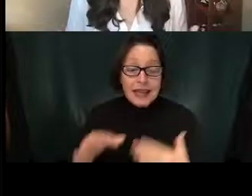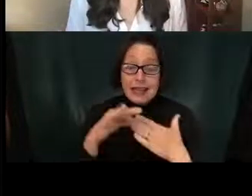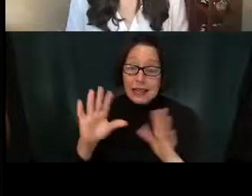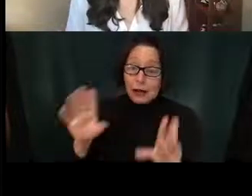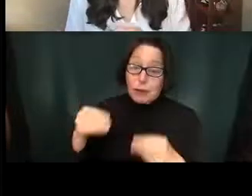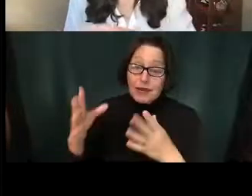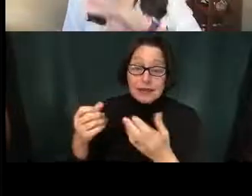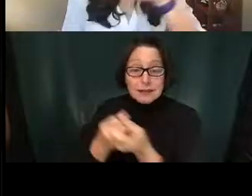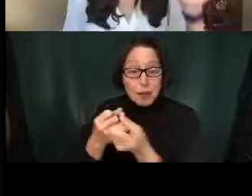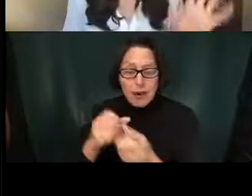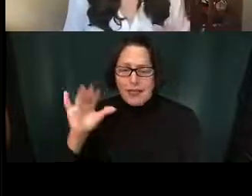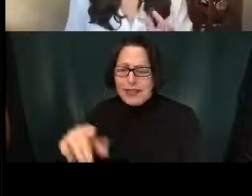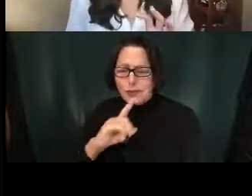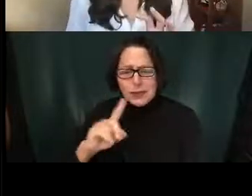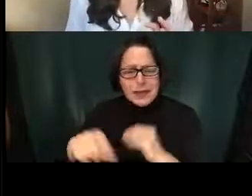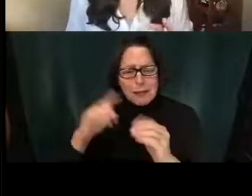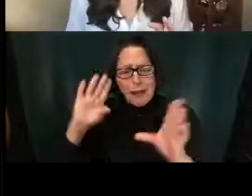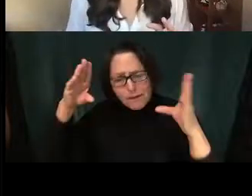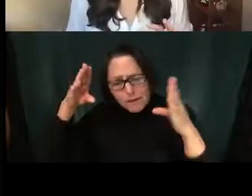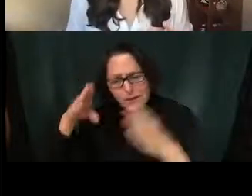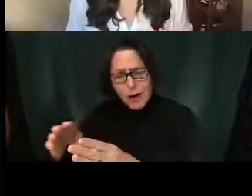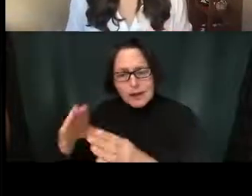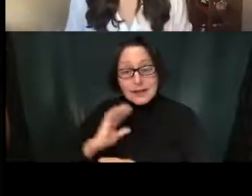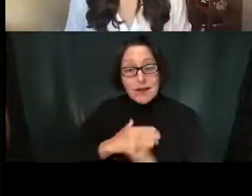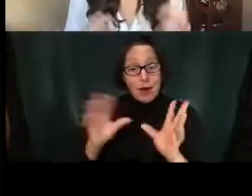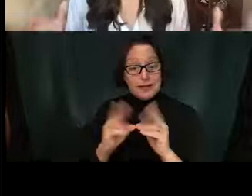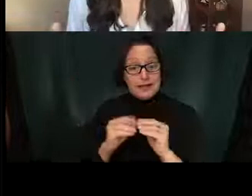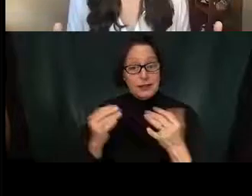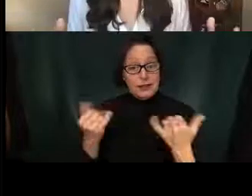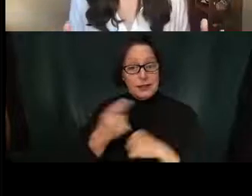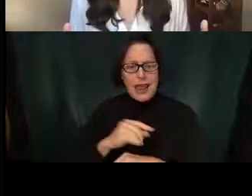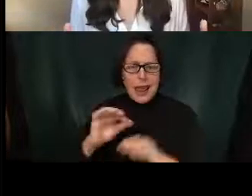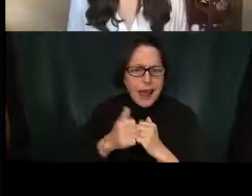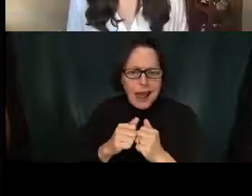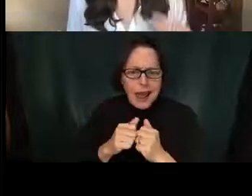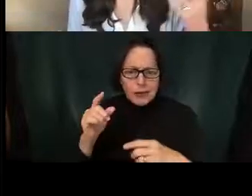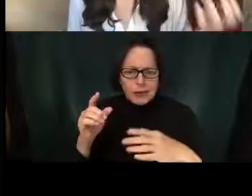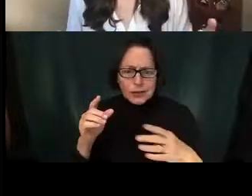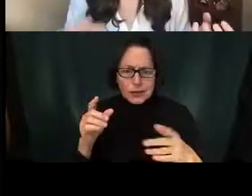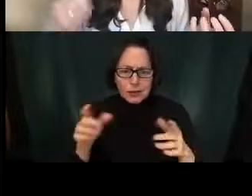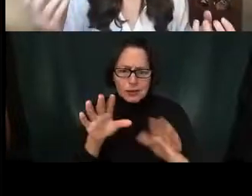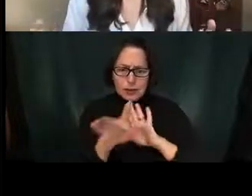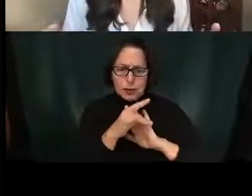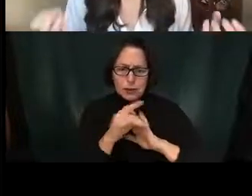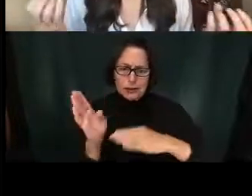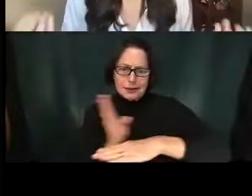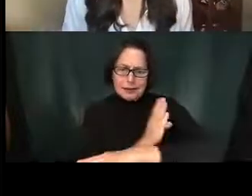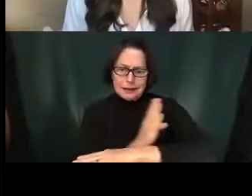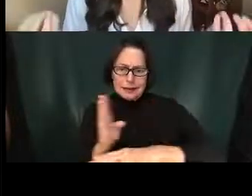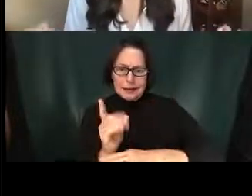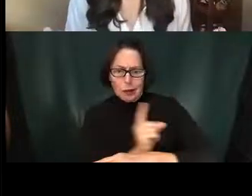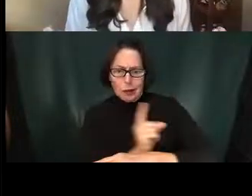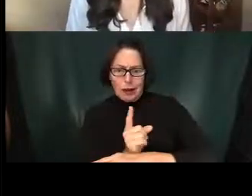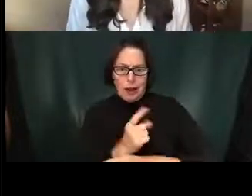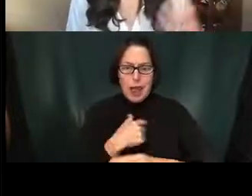And this is really about the focus of our session today. How do you navigate those continuums of being an expert